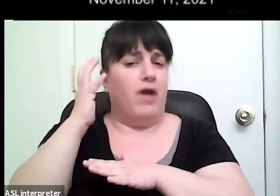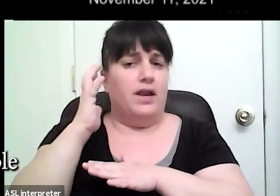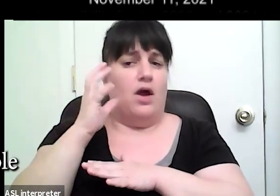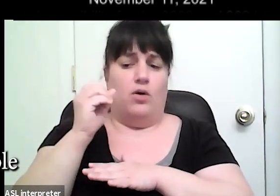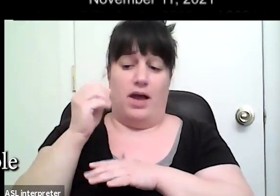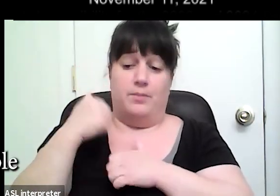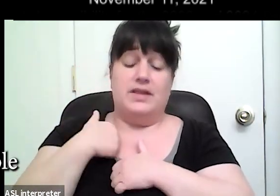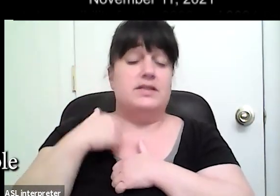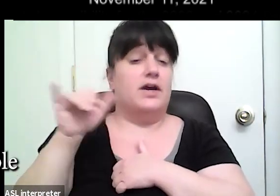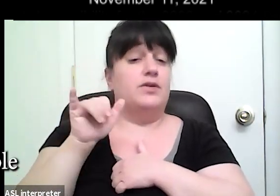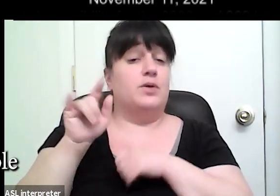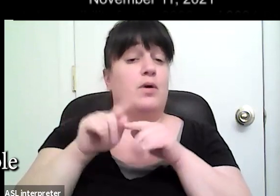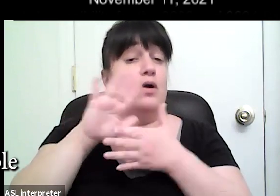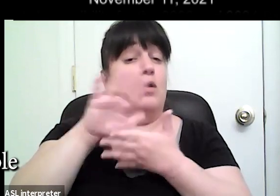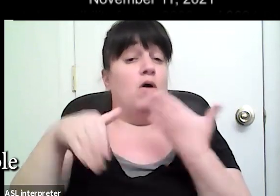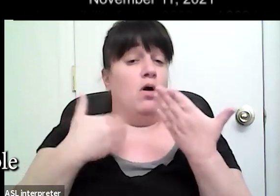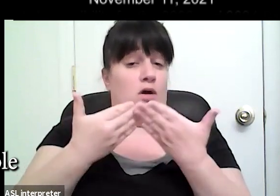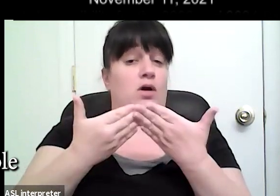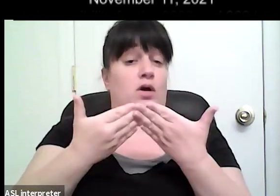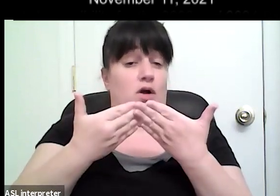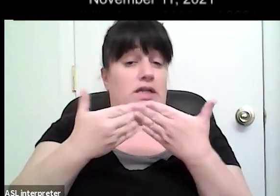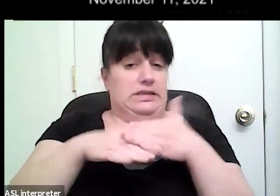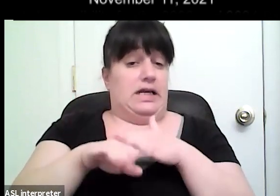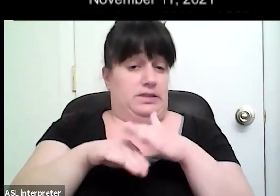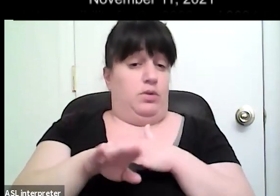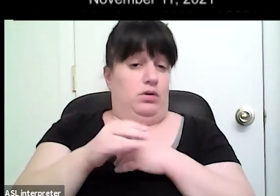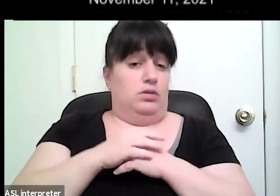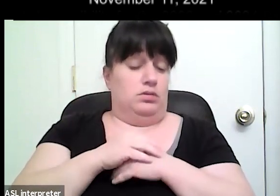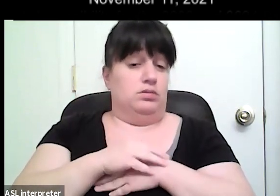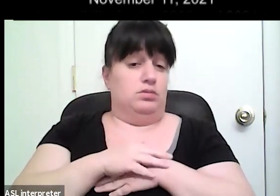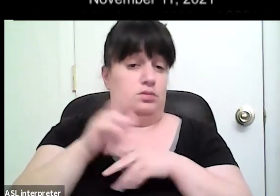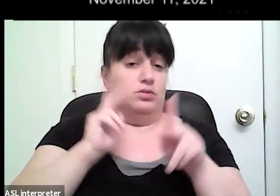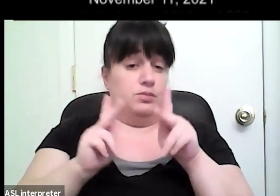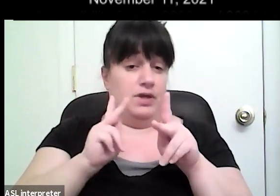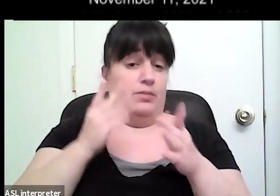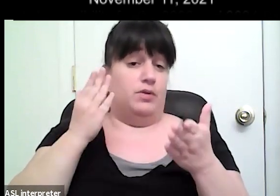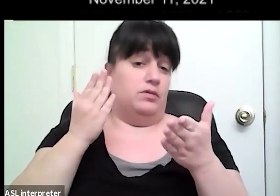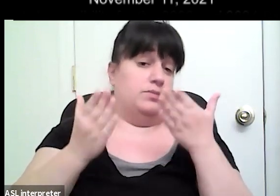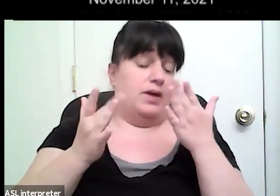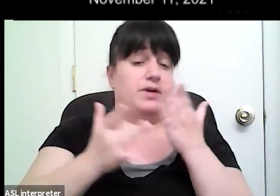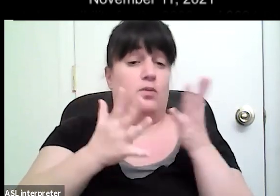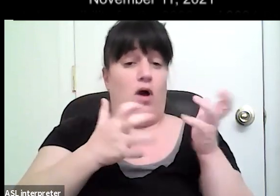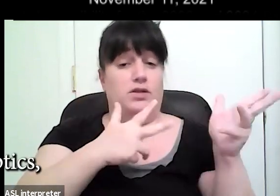military. All of this is actually being accessible to people who may technically